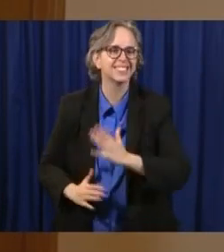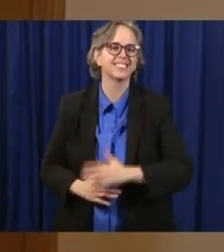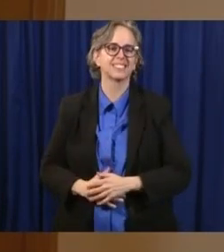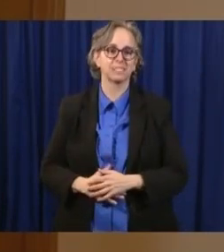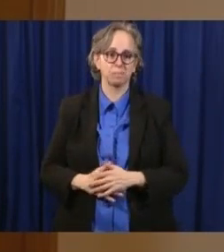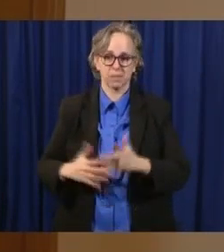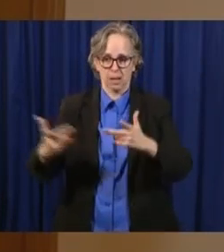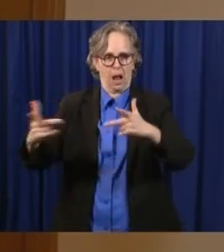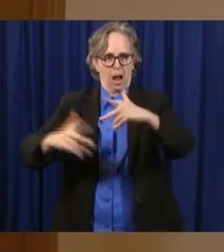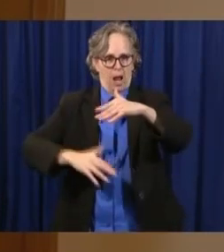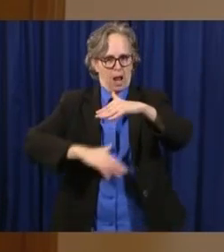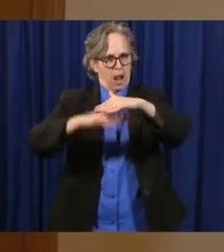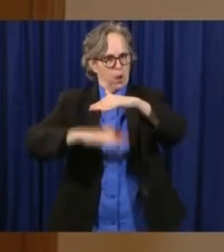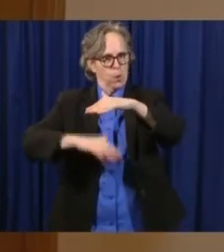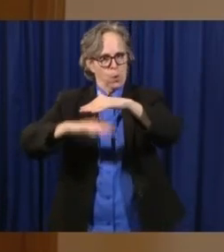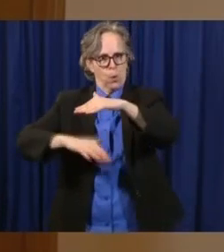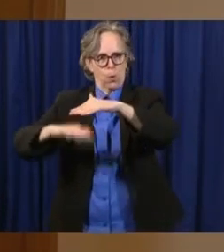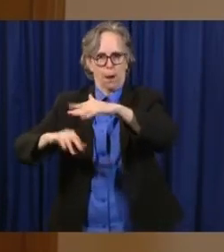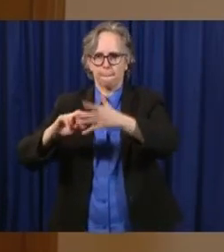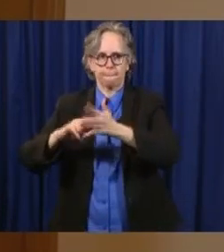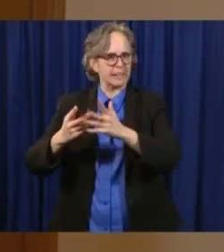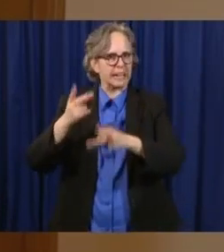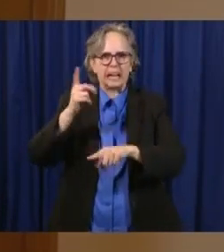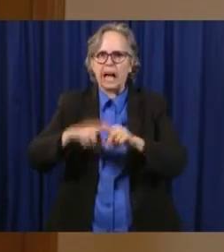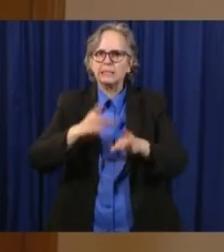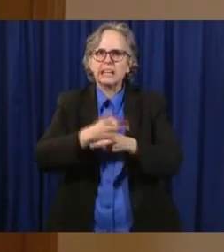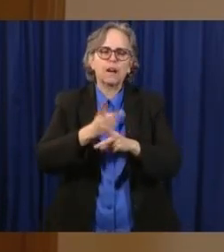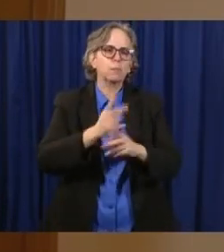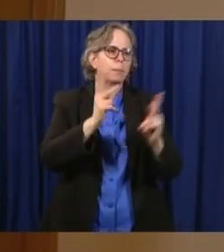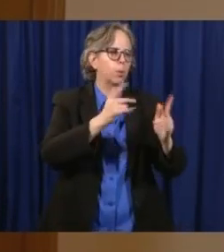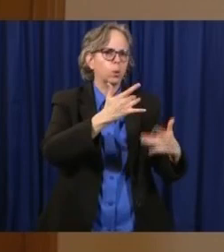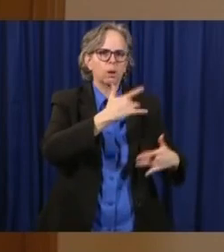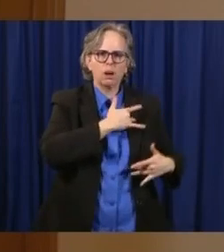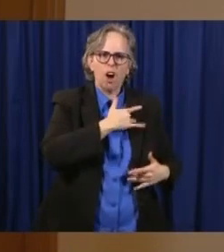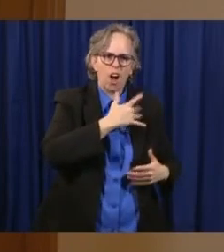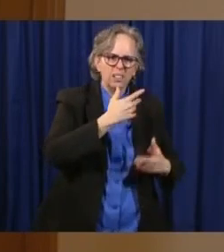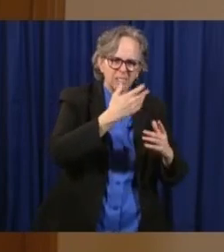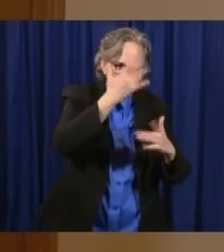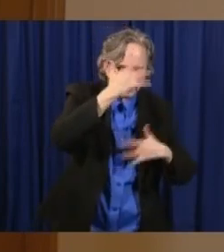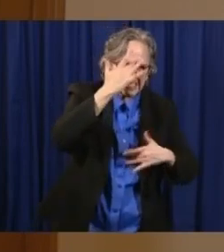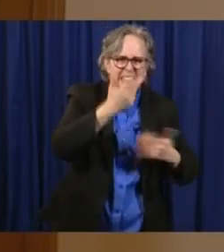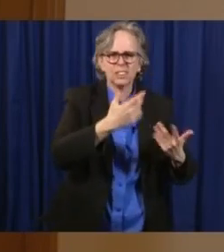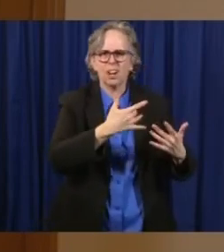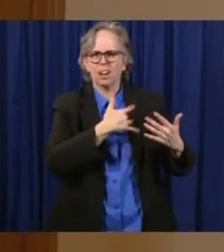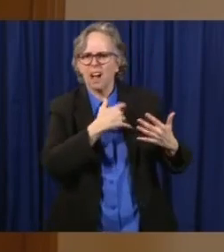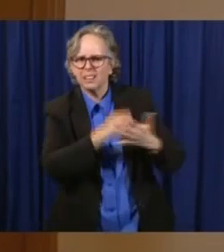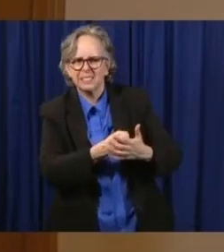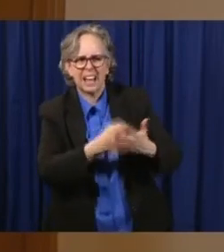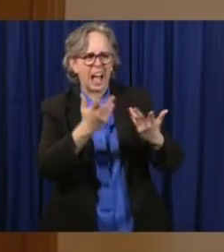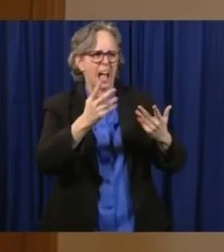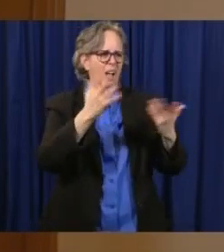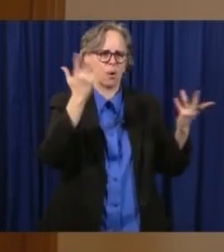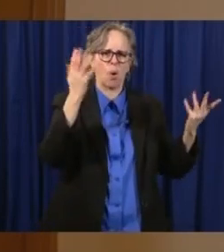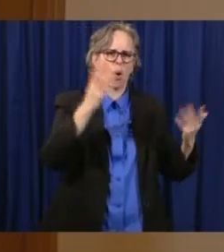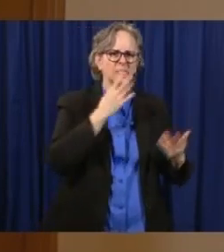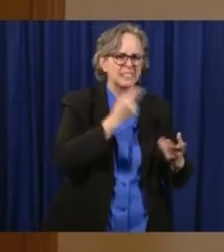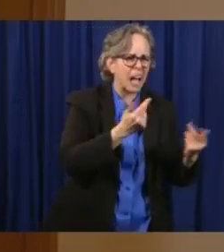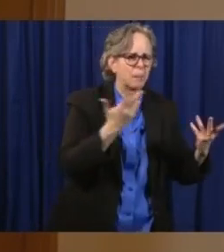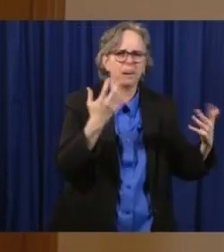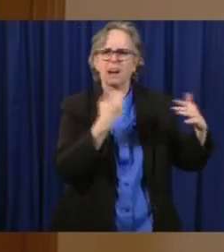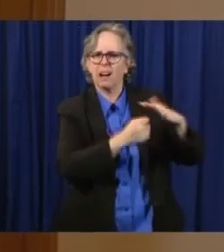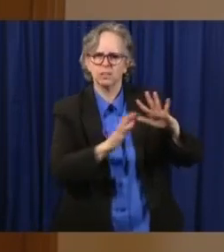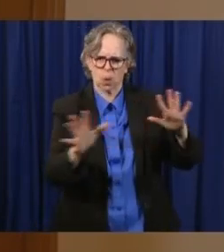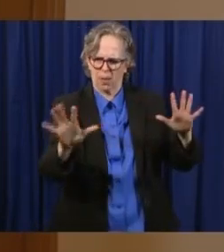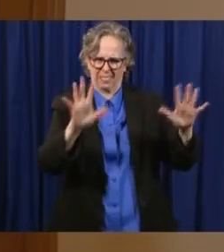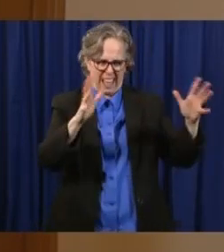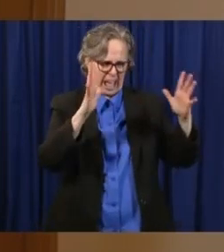and our strokes and car accidents and births. So the work you're doing in staying at home has been saving lives, and let me